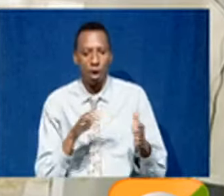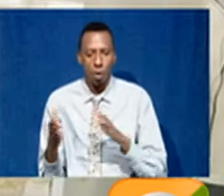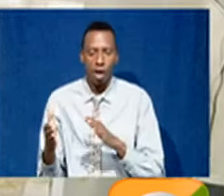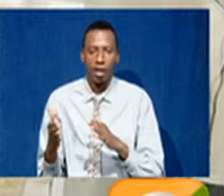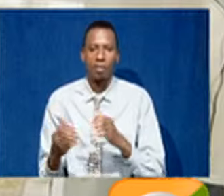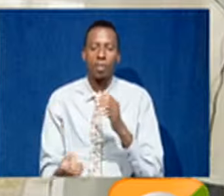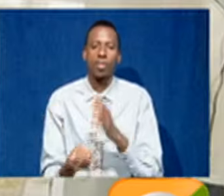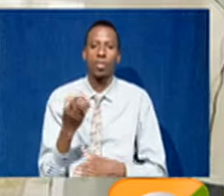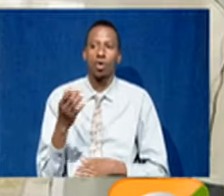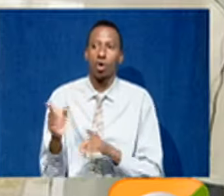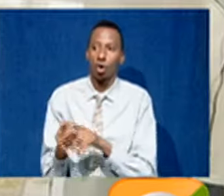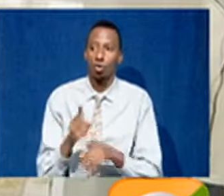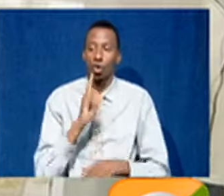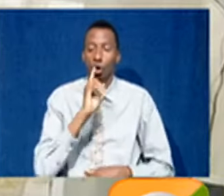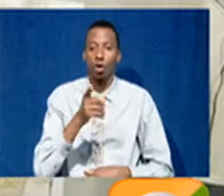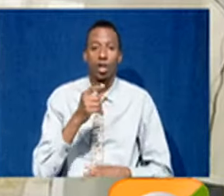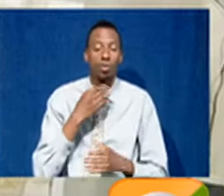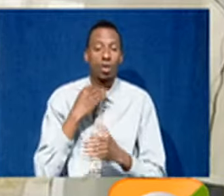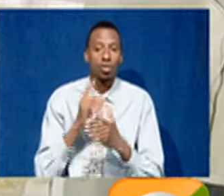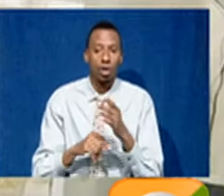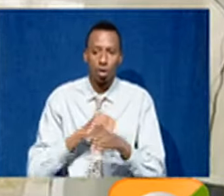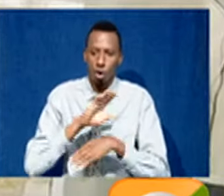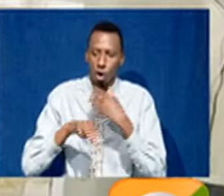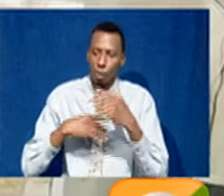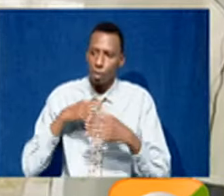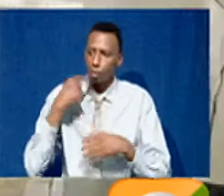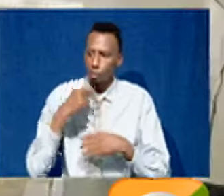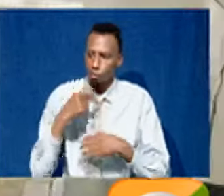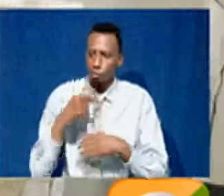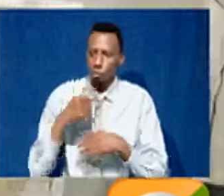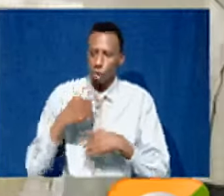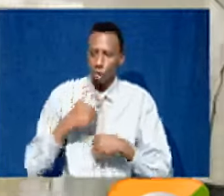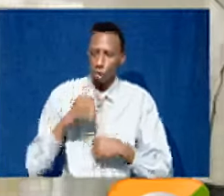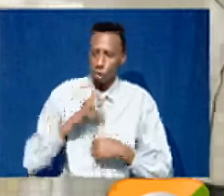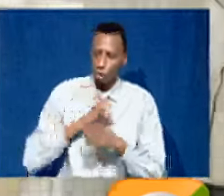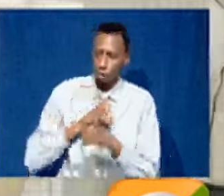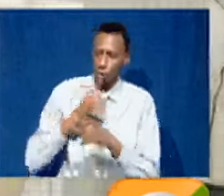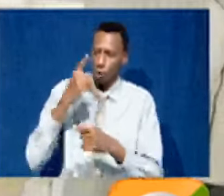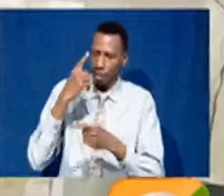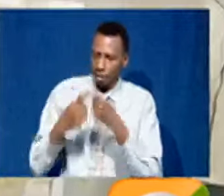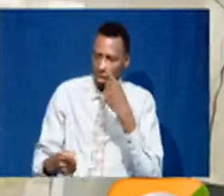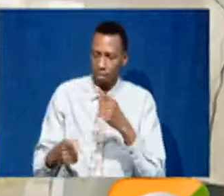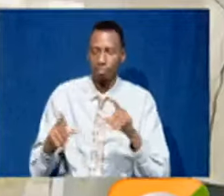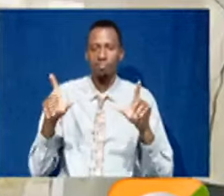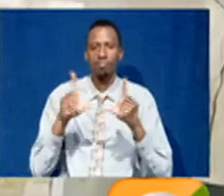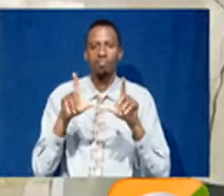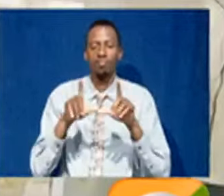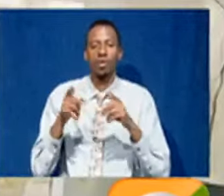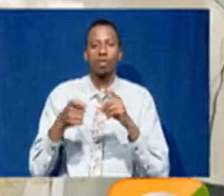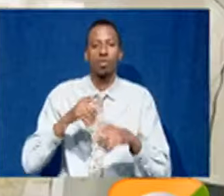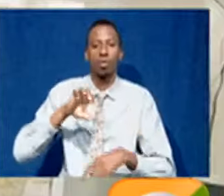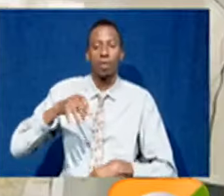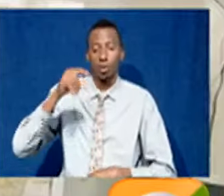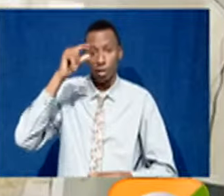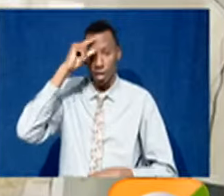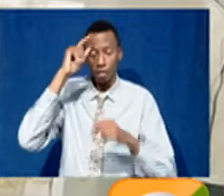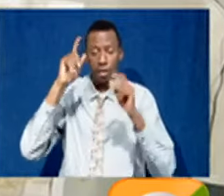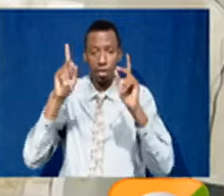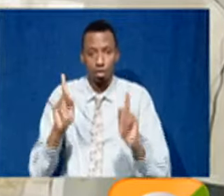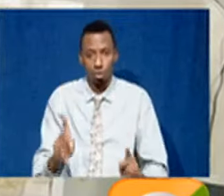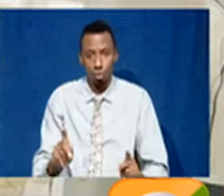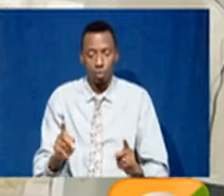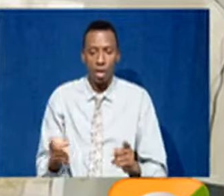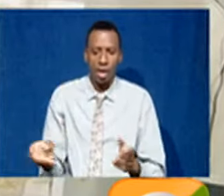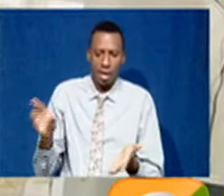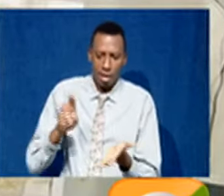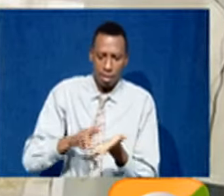The directive also requires all operators to obtain a one-year operating license from the county government of Kisumu, with